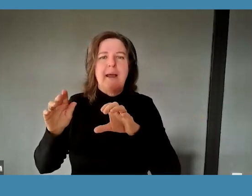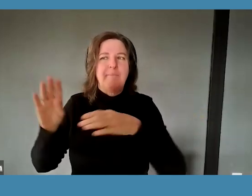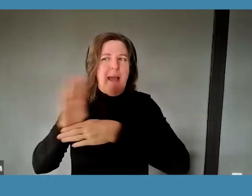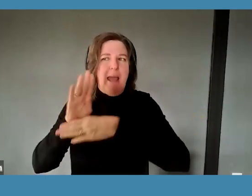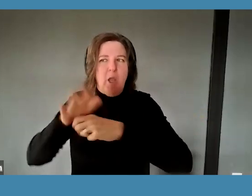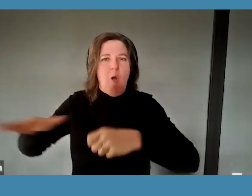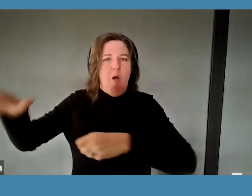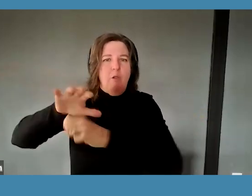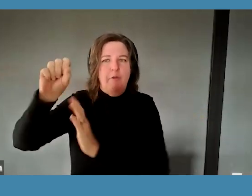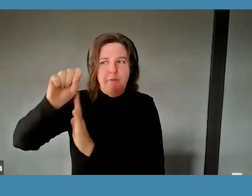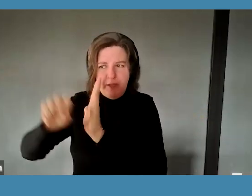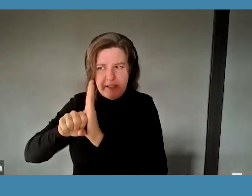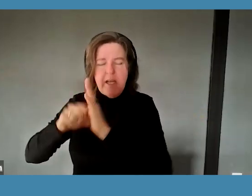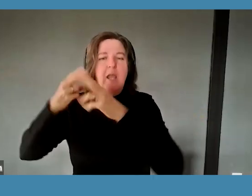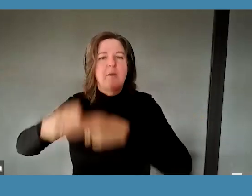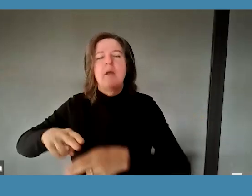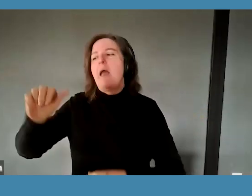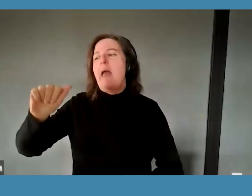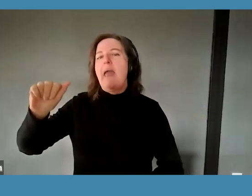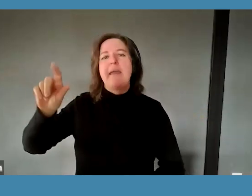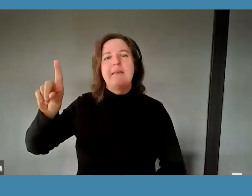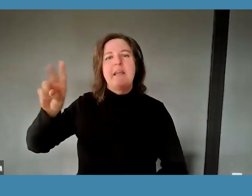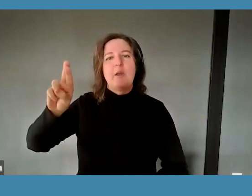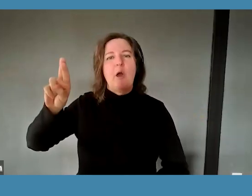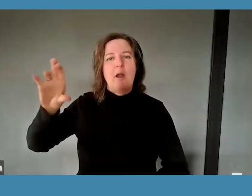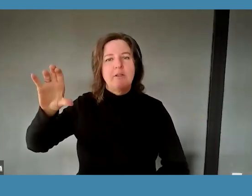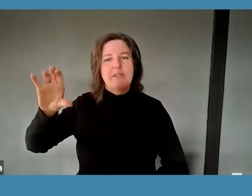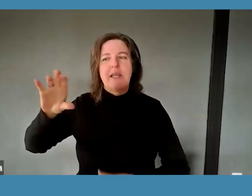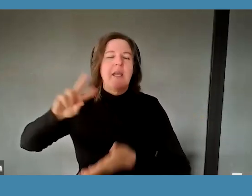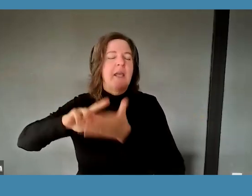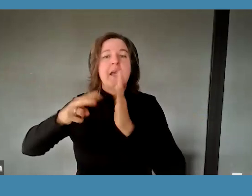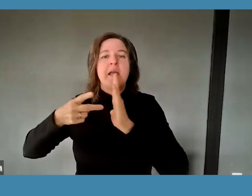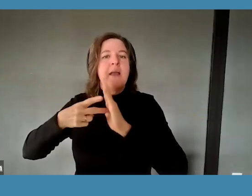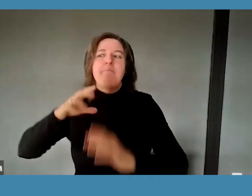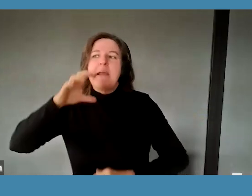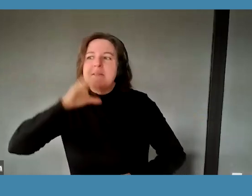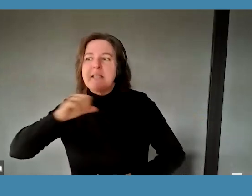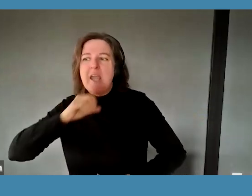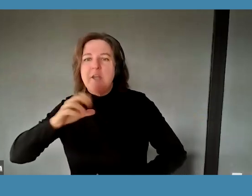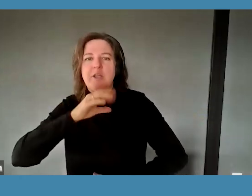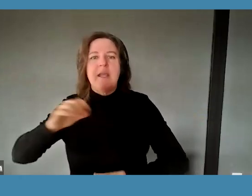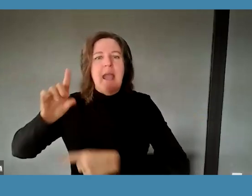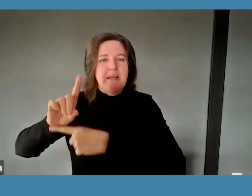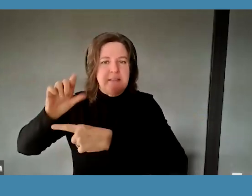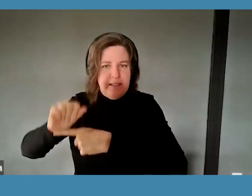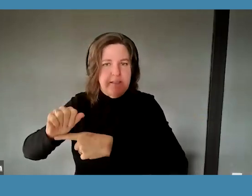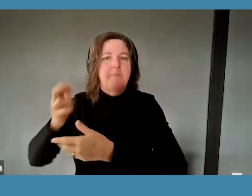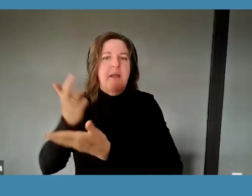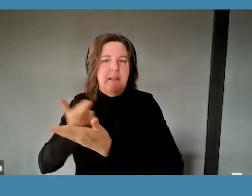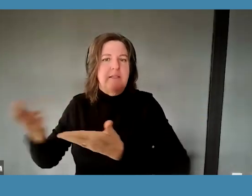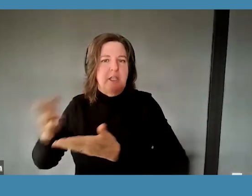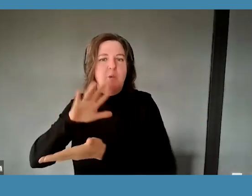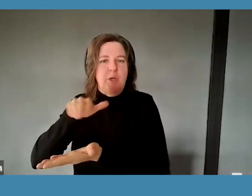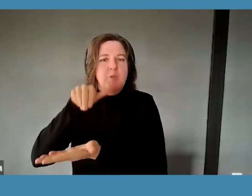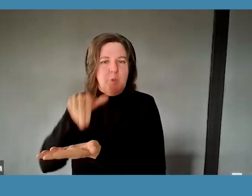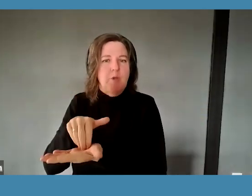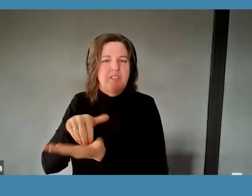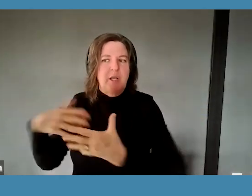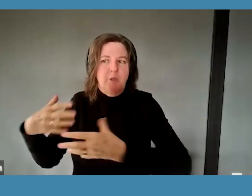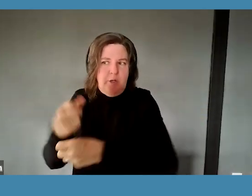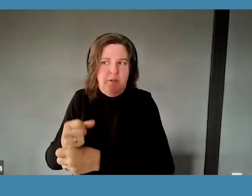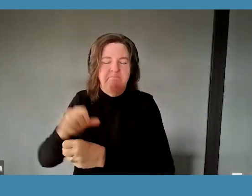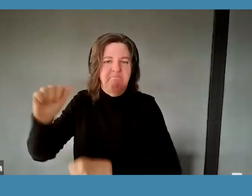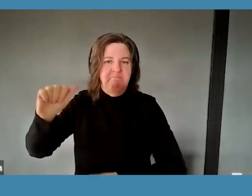stands for Aging and Disability Resource Centers. So there are different ADRCs in different parts of the state. And what you